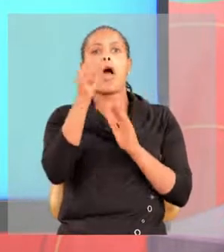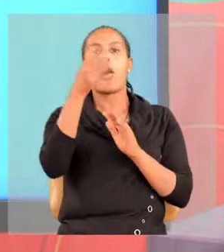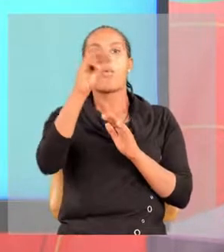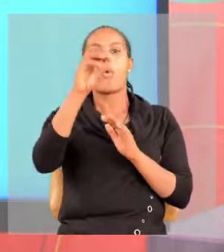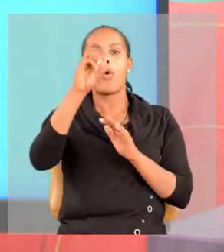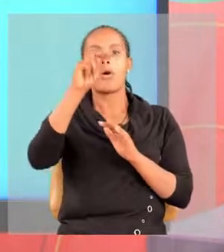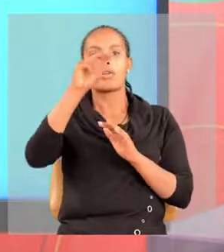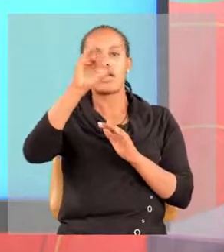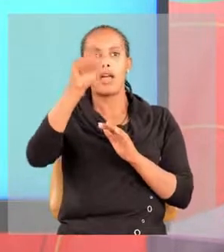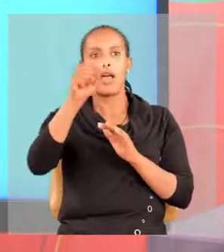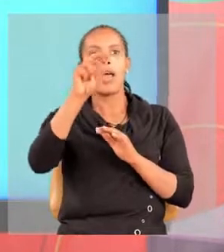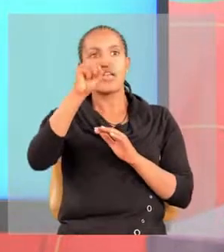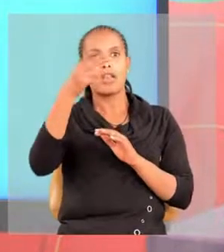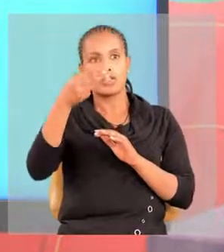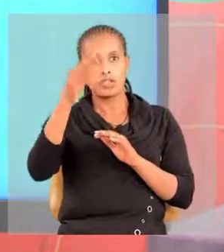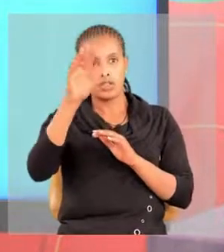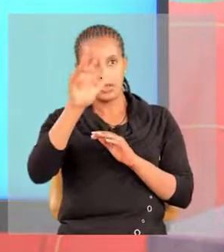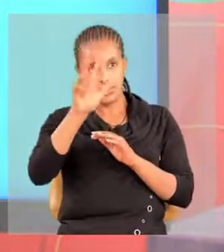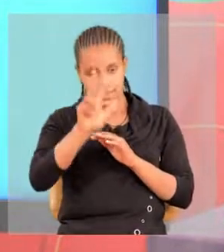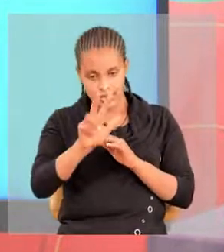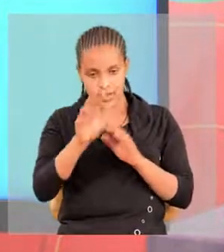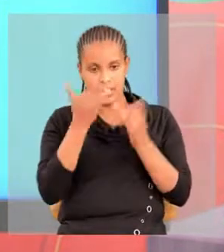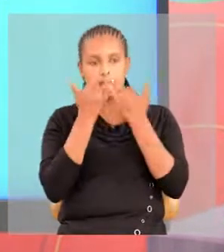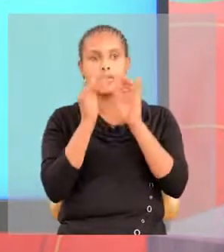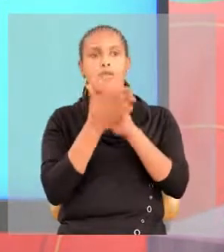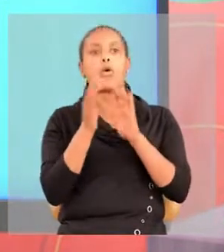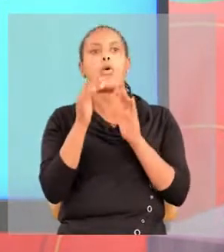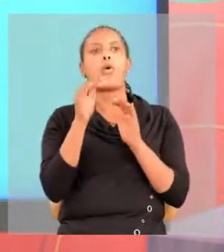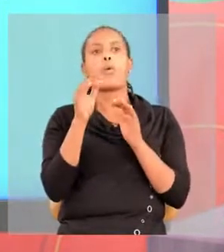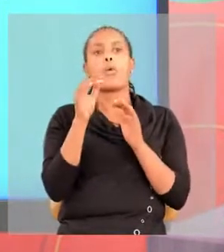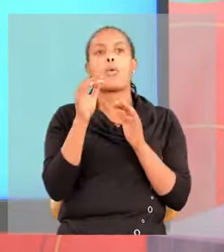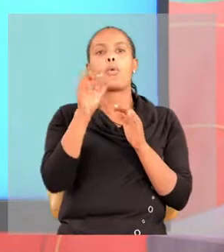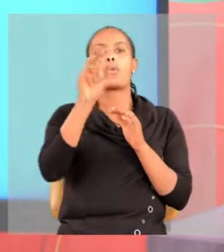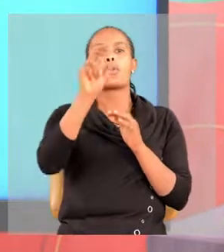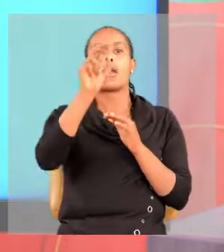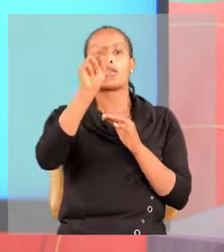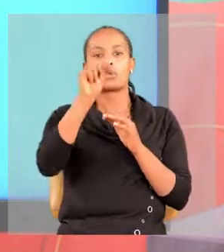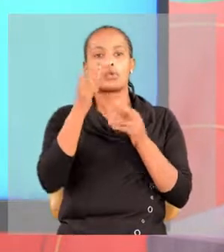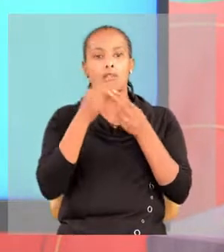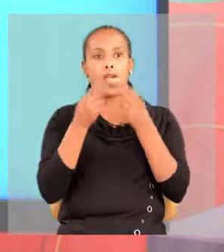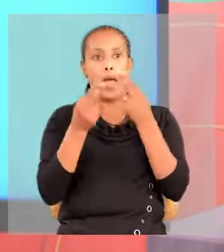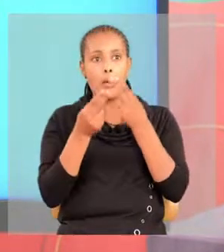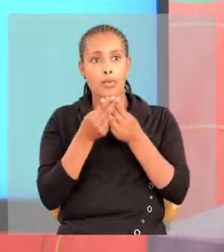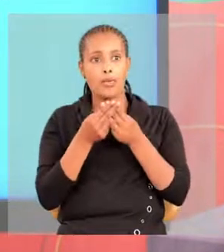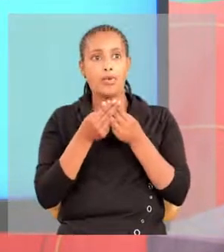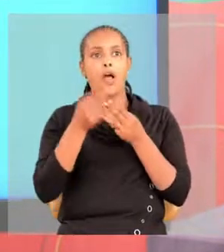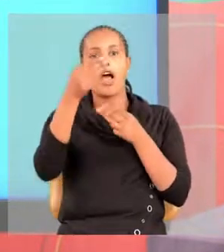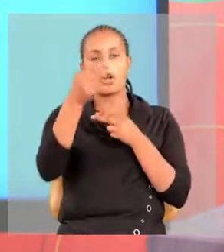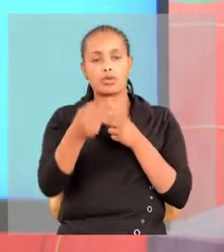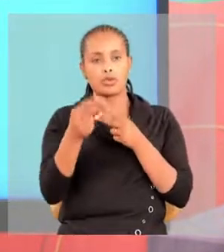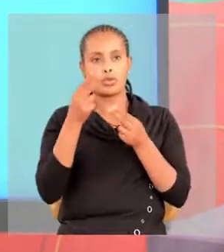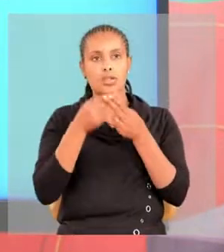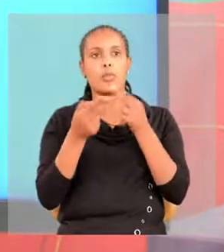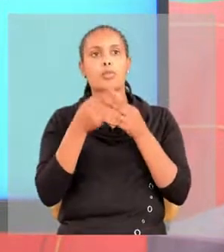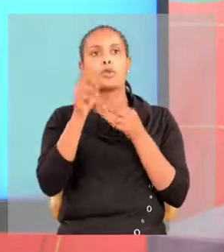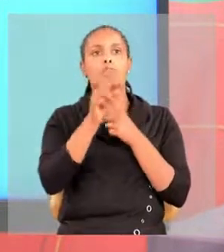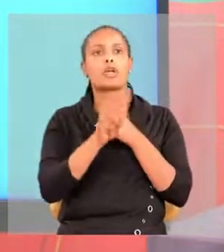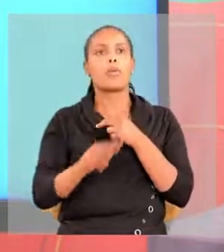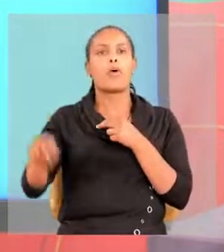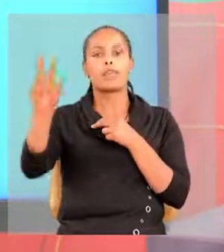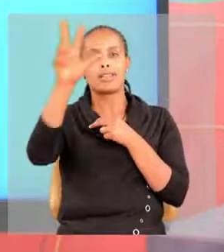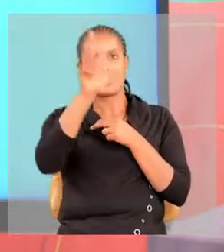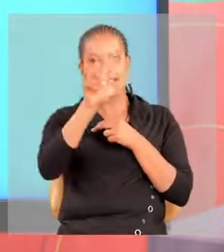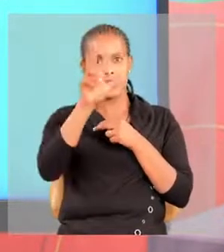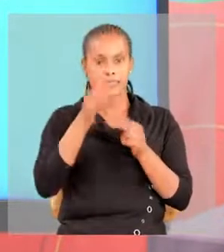ammonia, NH3 to the power 2 divided by concentration of nitrogen times concentration of hydrogen to the power